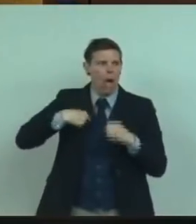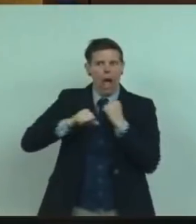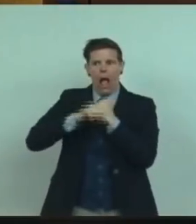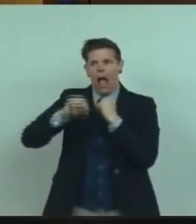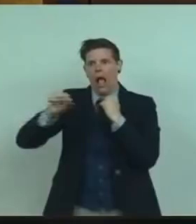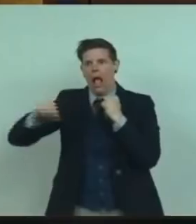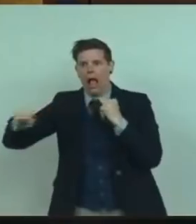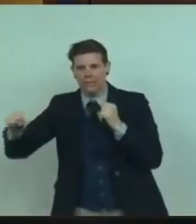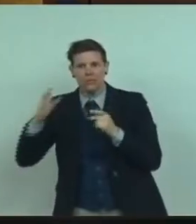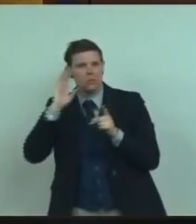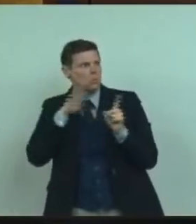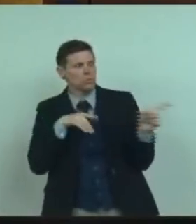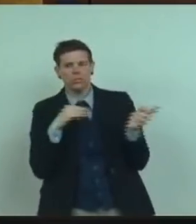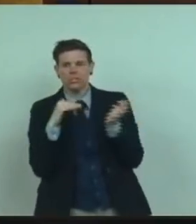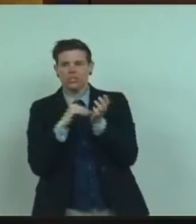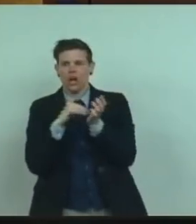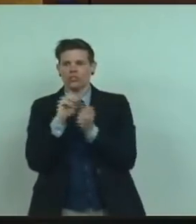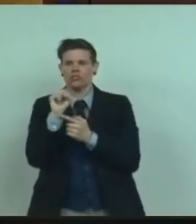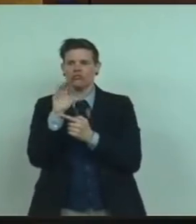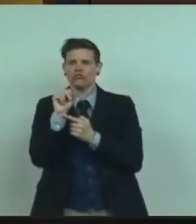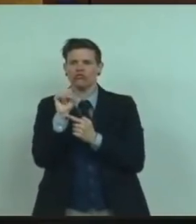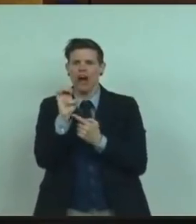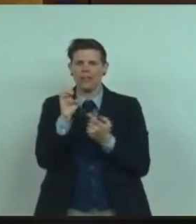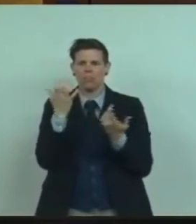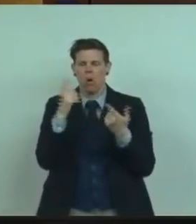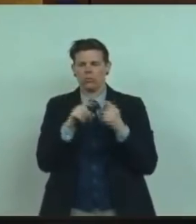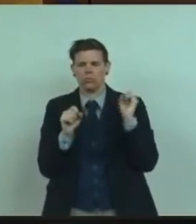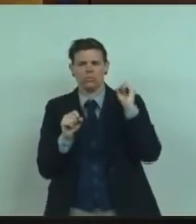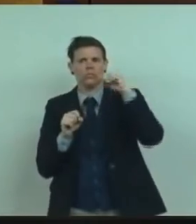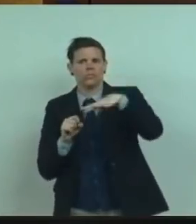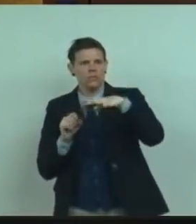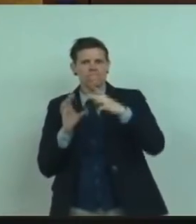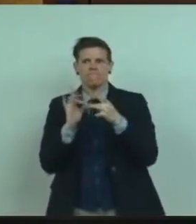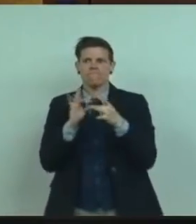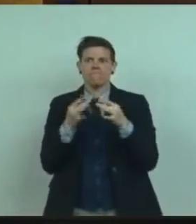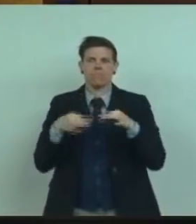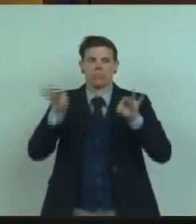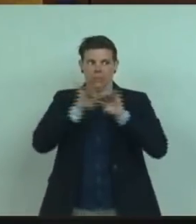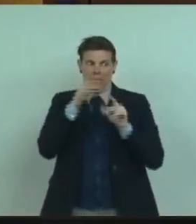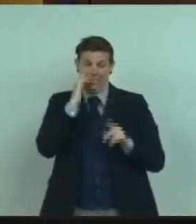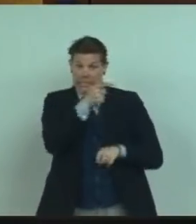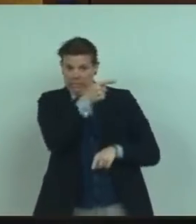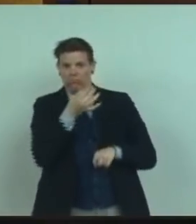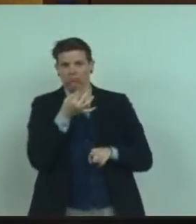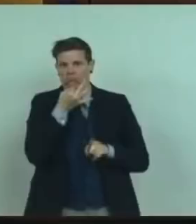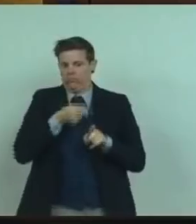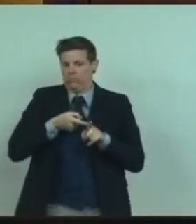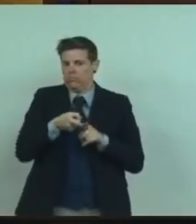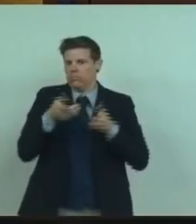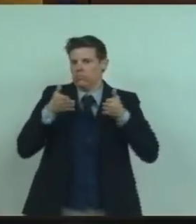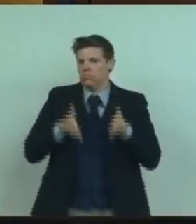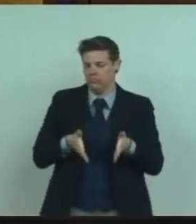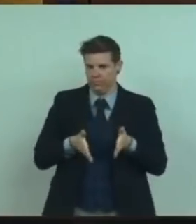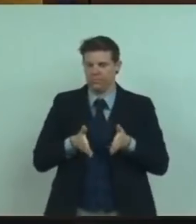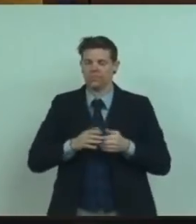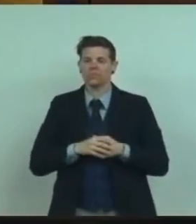to. These experts are critical. But I do think we can do more in community containment. And I'll give you